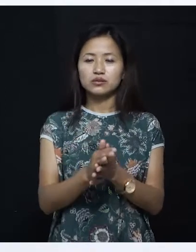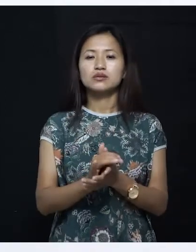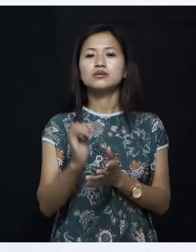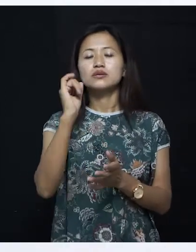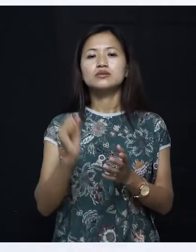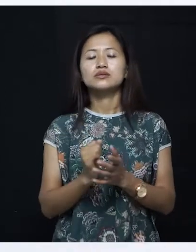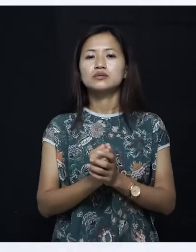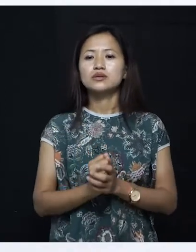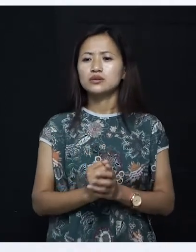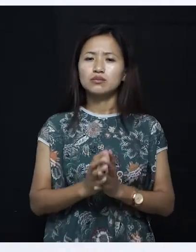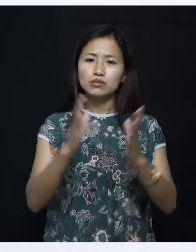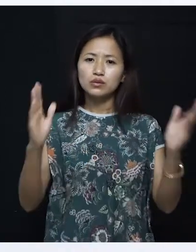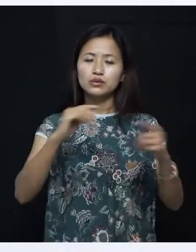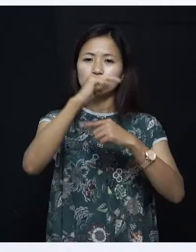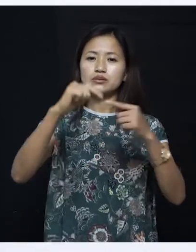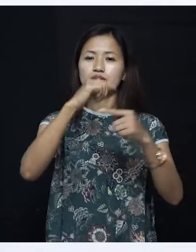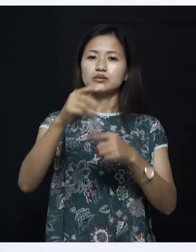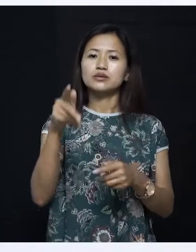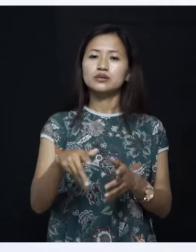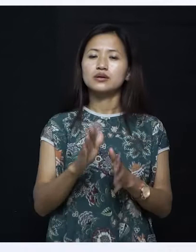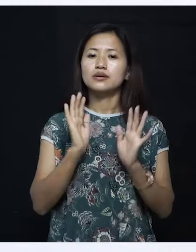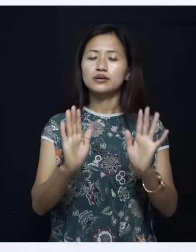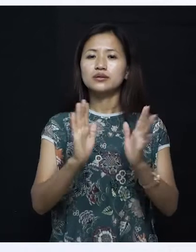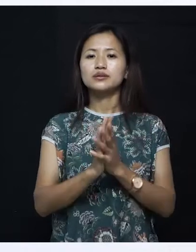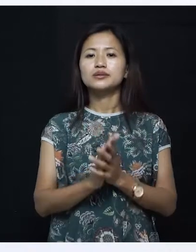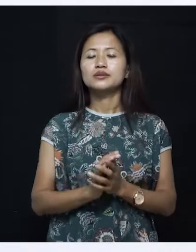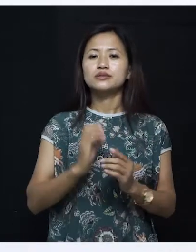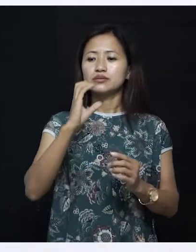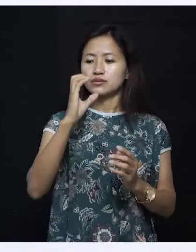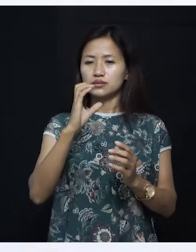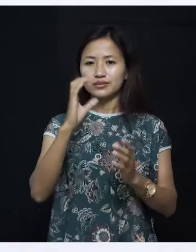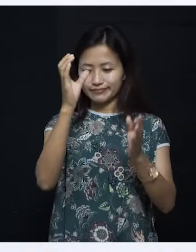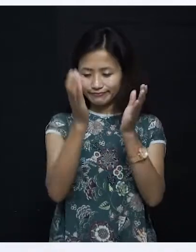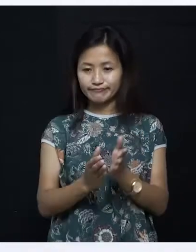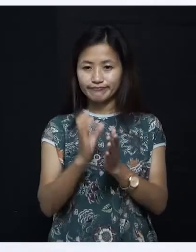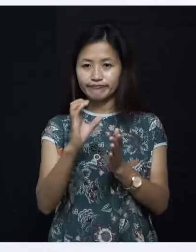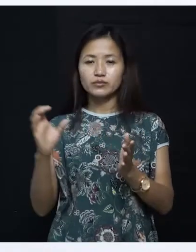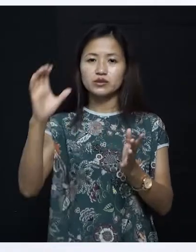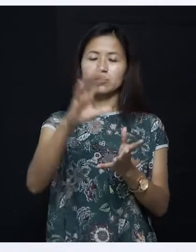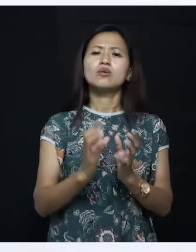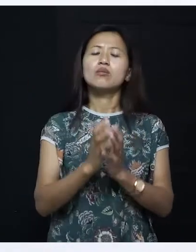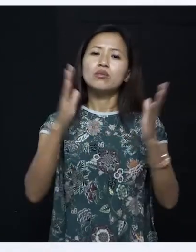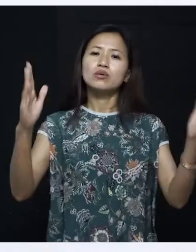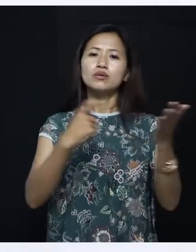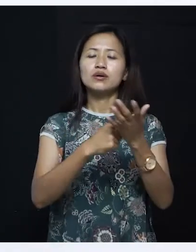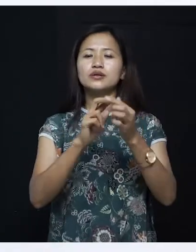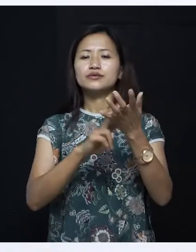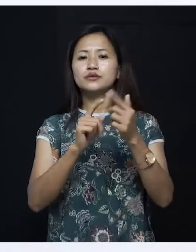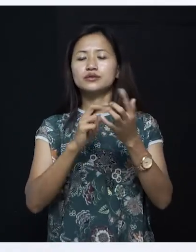more industries it has, okay, the country will get more revenue. So it is also very,